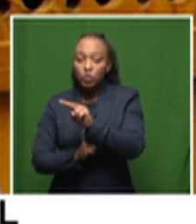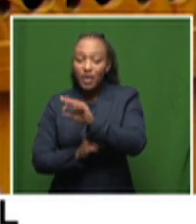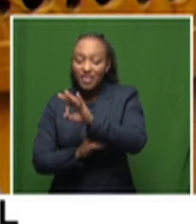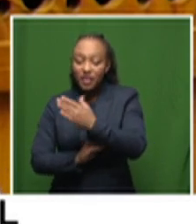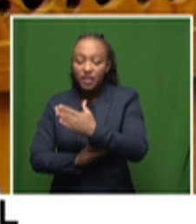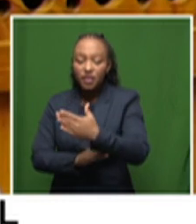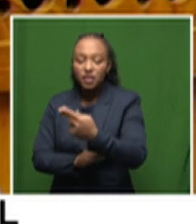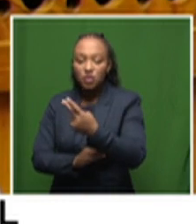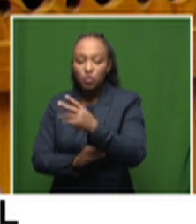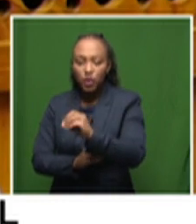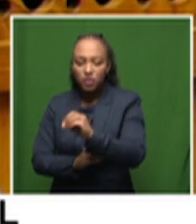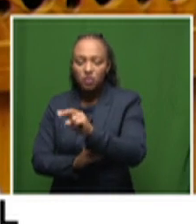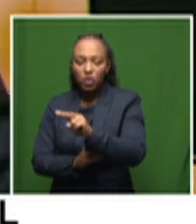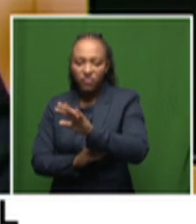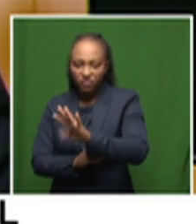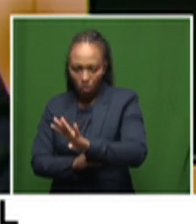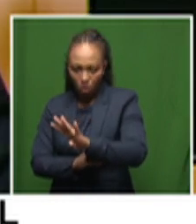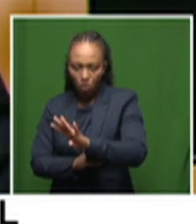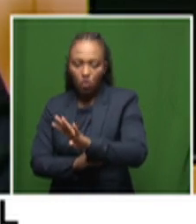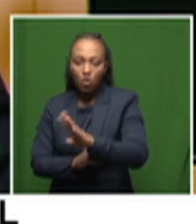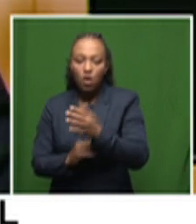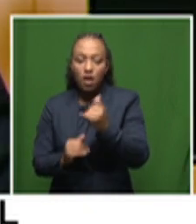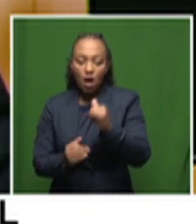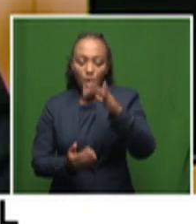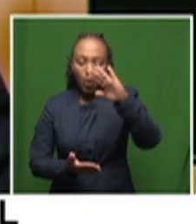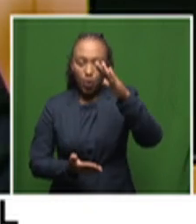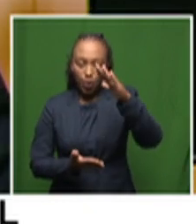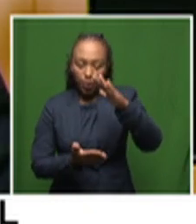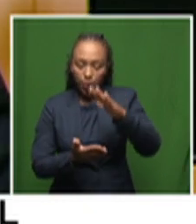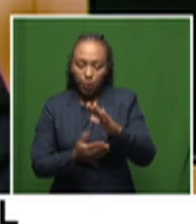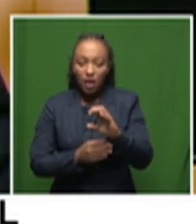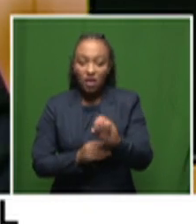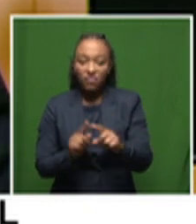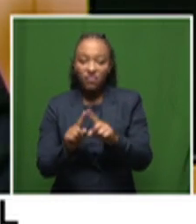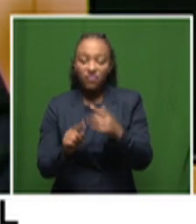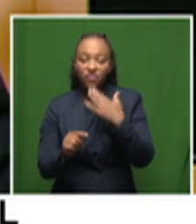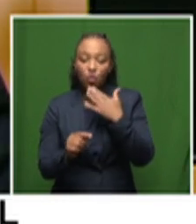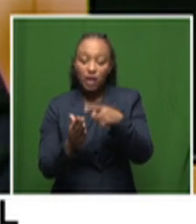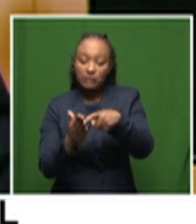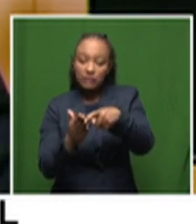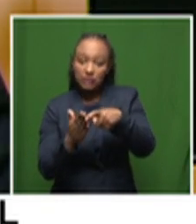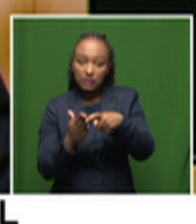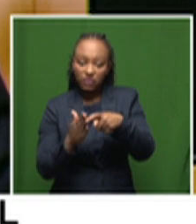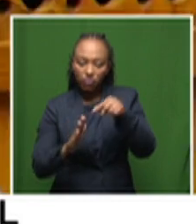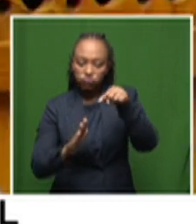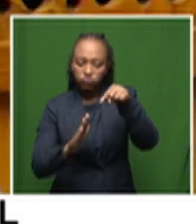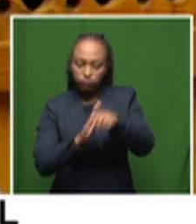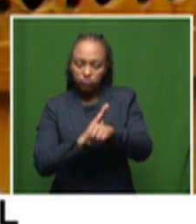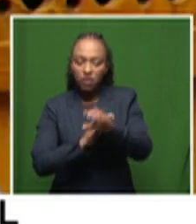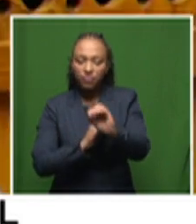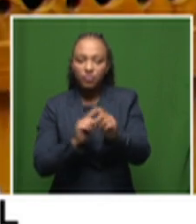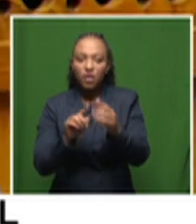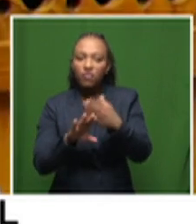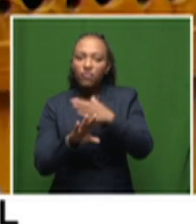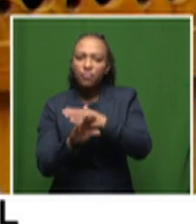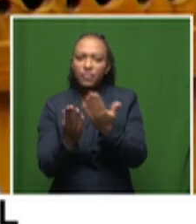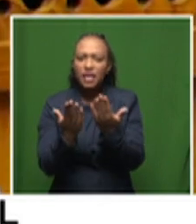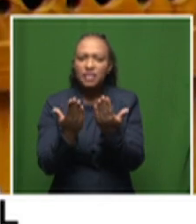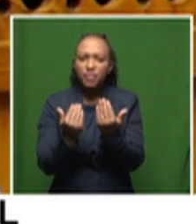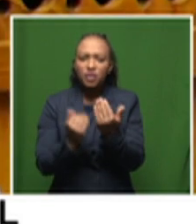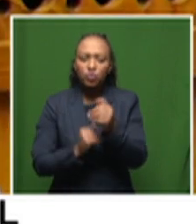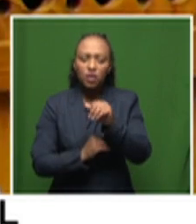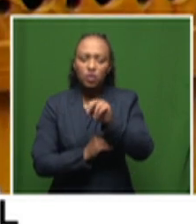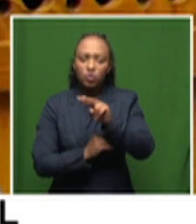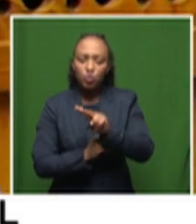23-24. The medium-term fiscal strategy narrows the main budget primary deficit from an expected